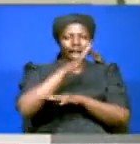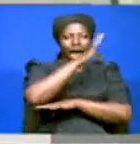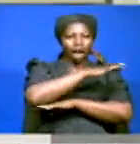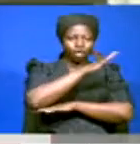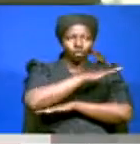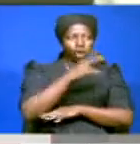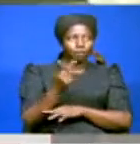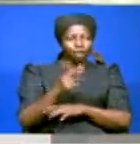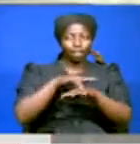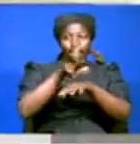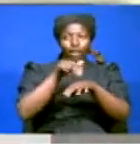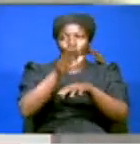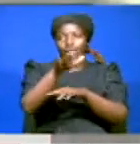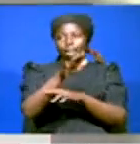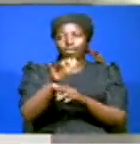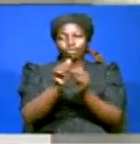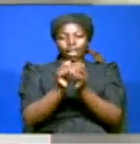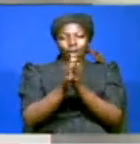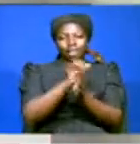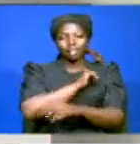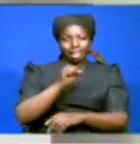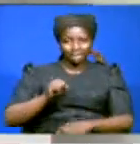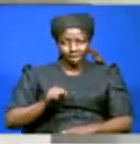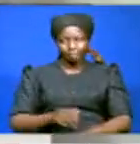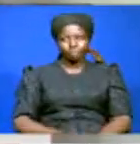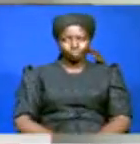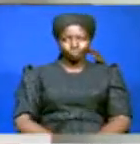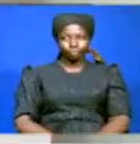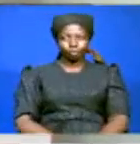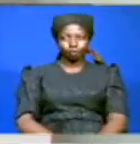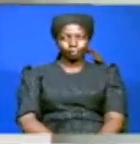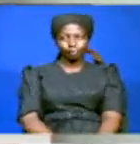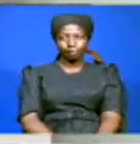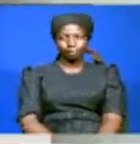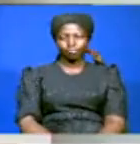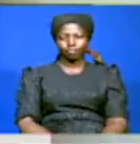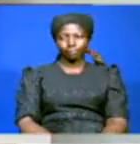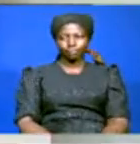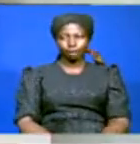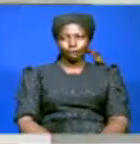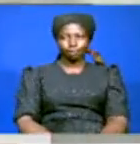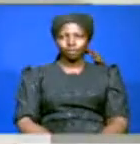in National Assembly and the Senate. Michael Moniga for Lunchtime News, Mombasa County.